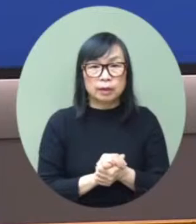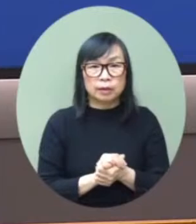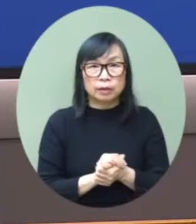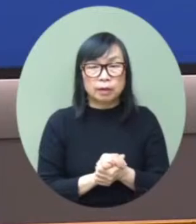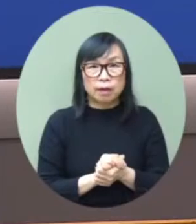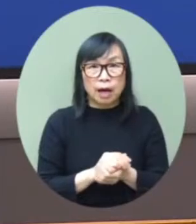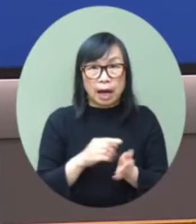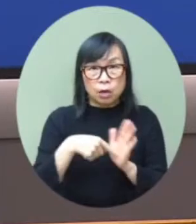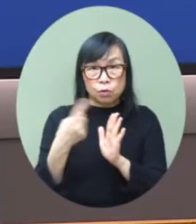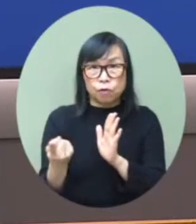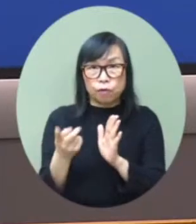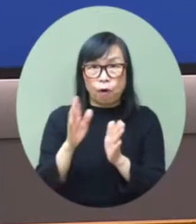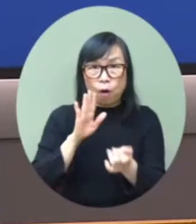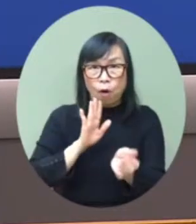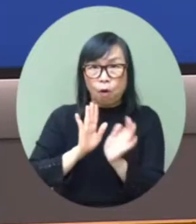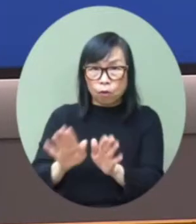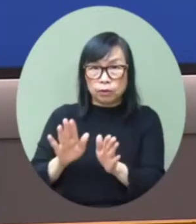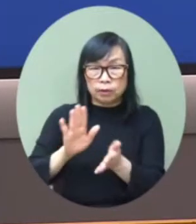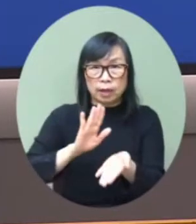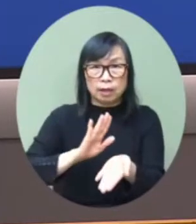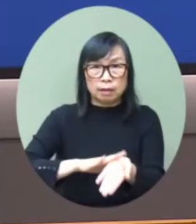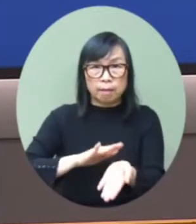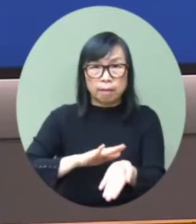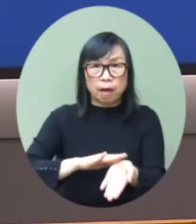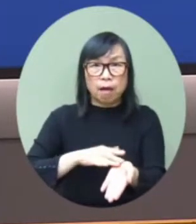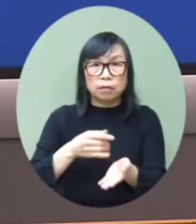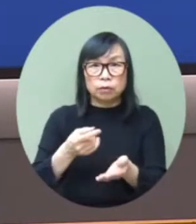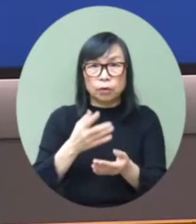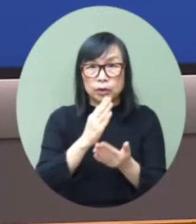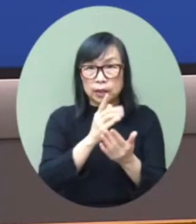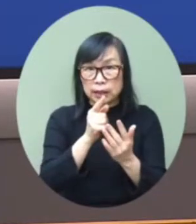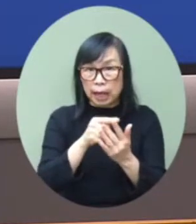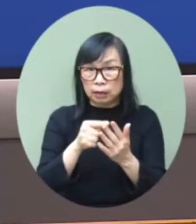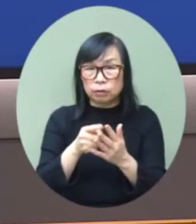RTD, Restrictions and Testing Declaration.